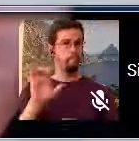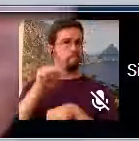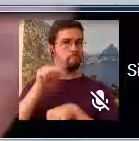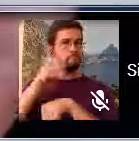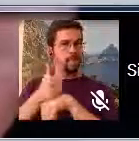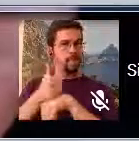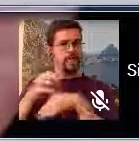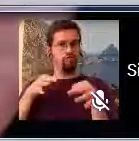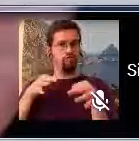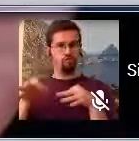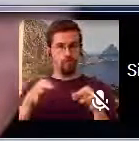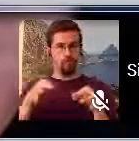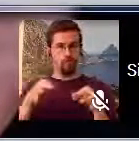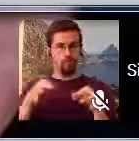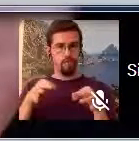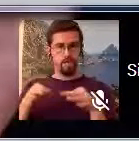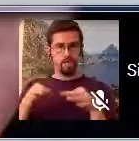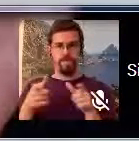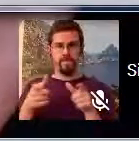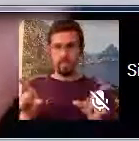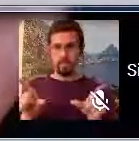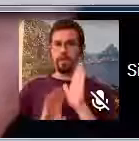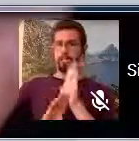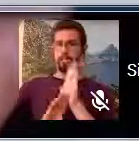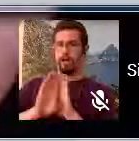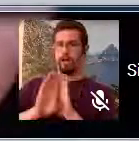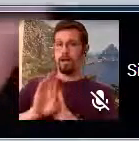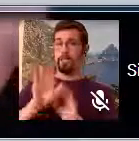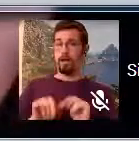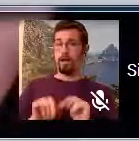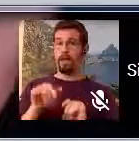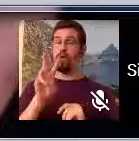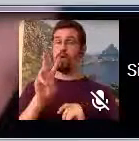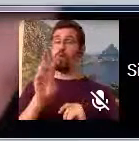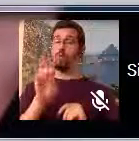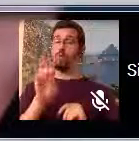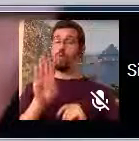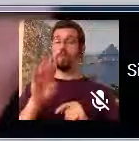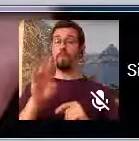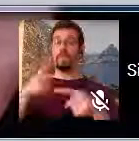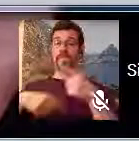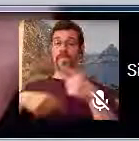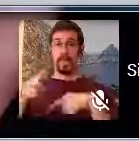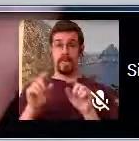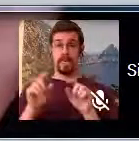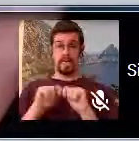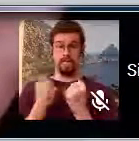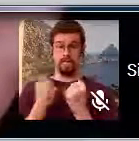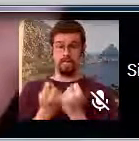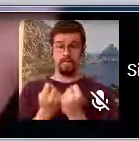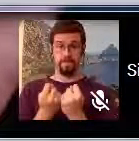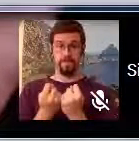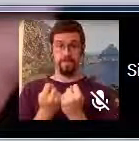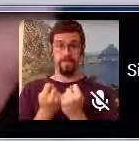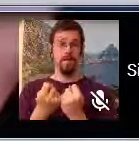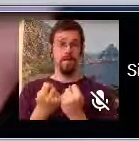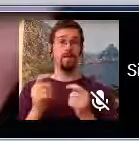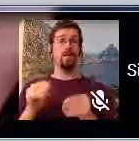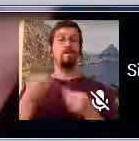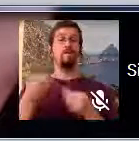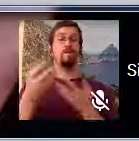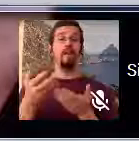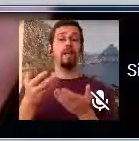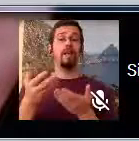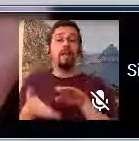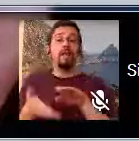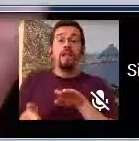descriptive language developed by WebSign team to provide an extra layer